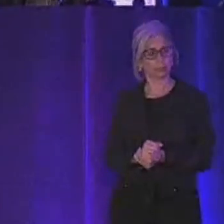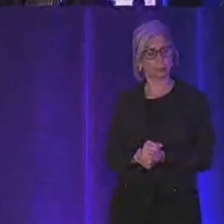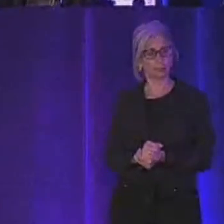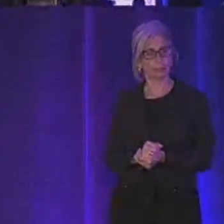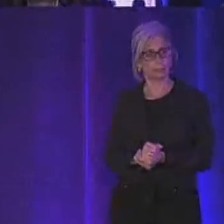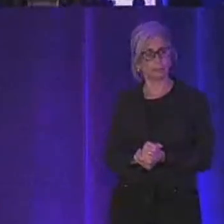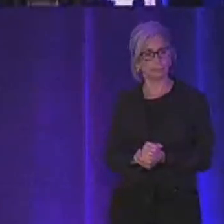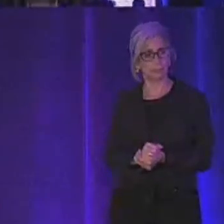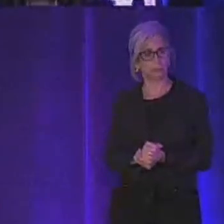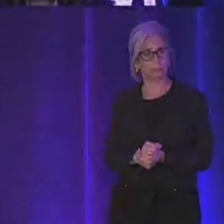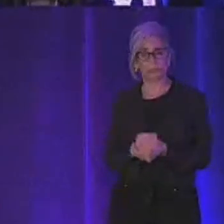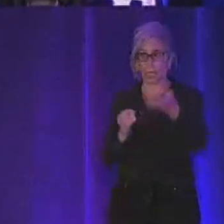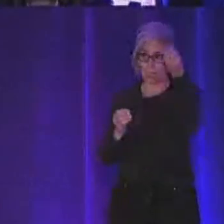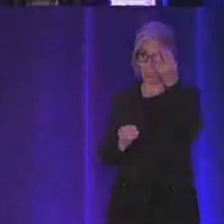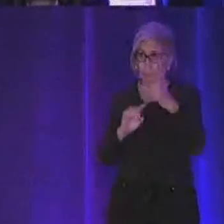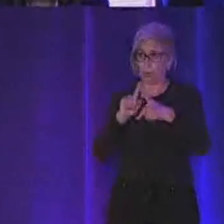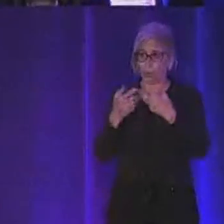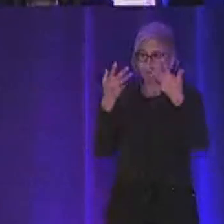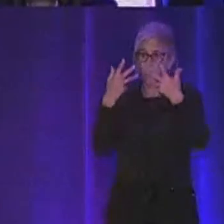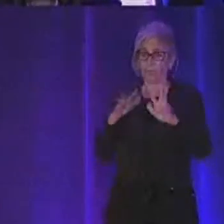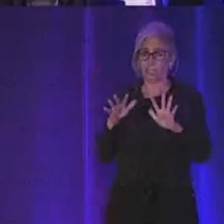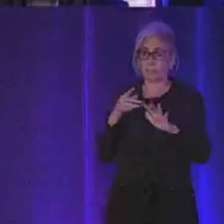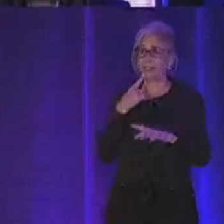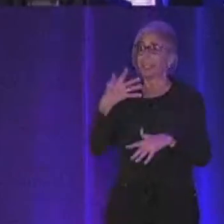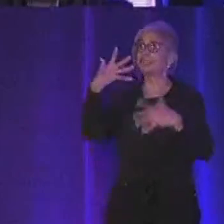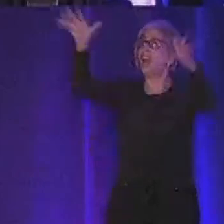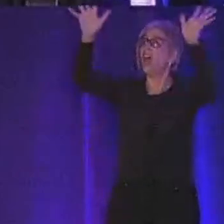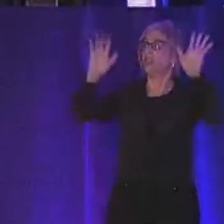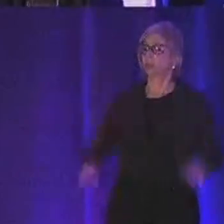And you let me know when you're done by saying done.